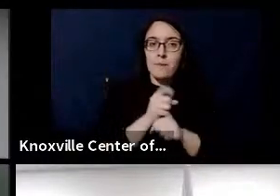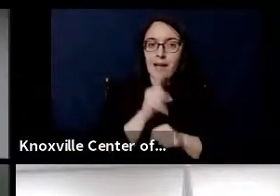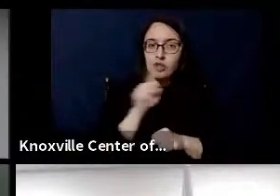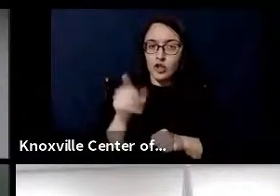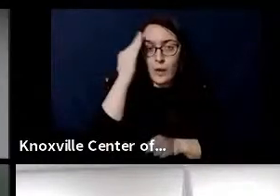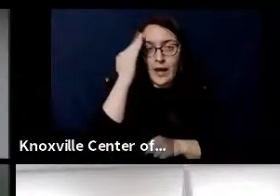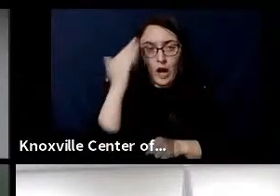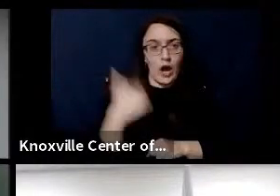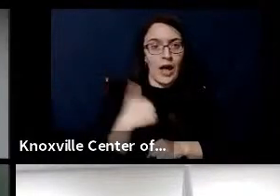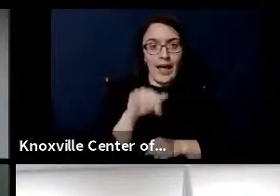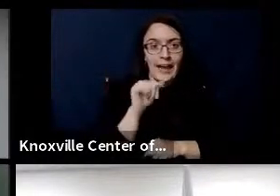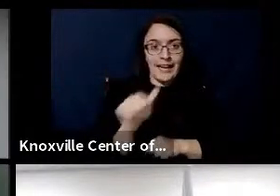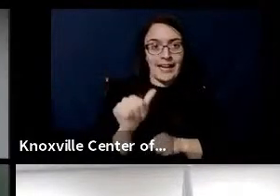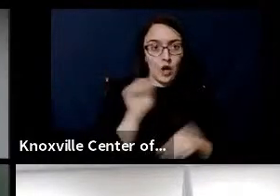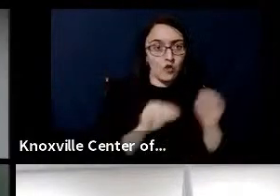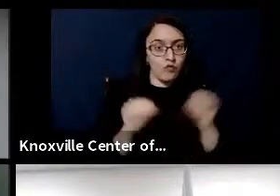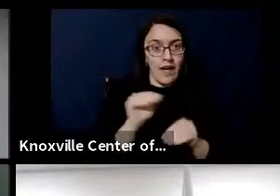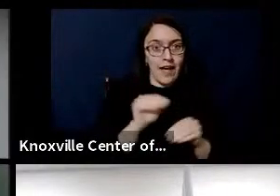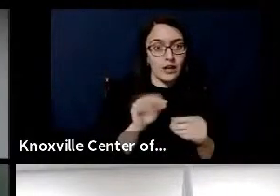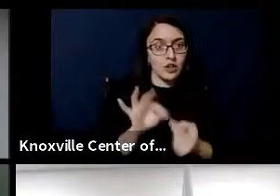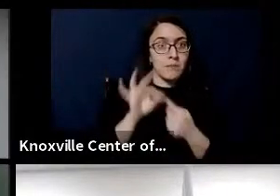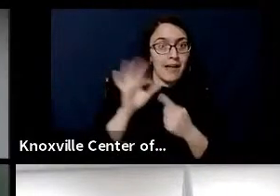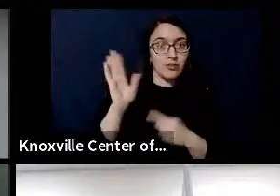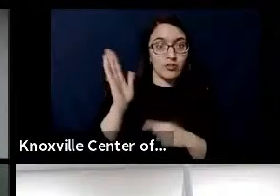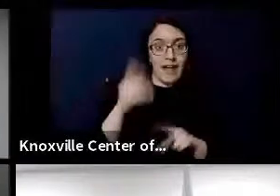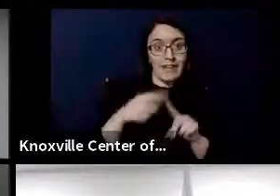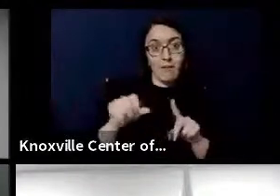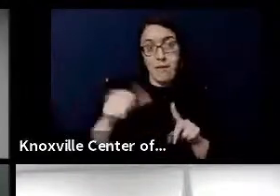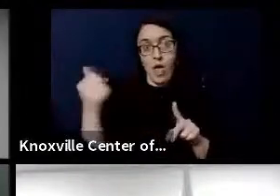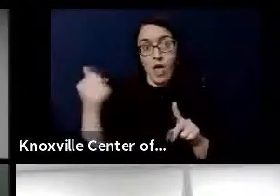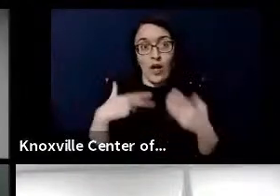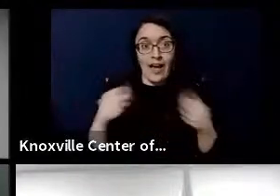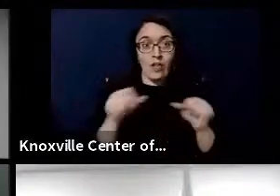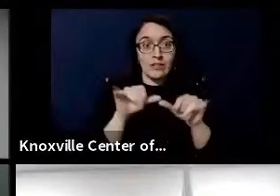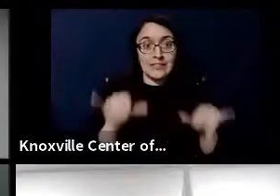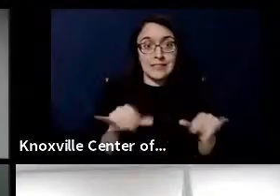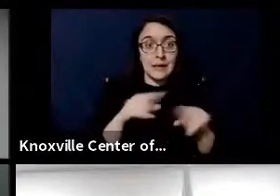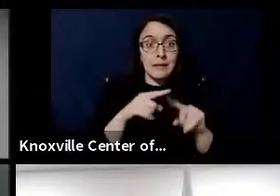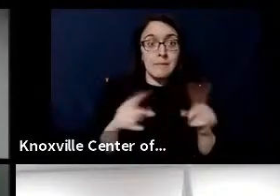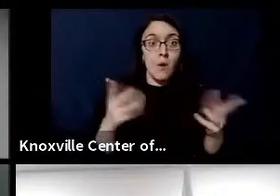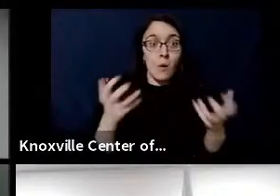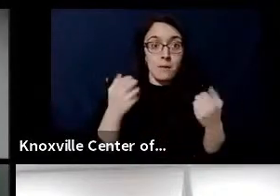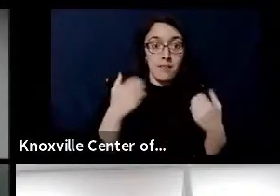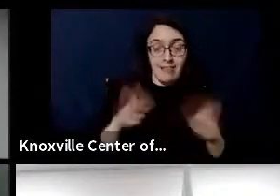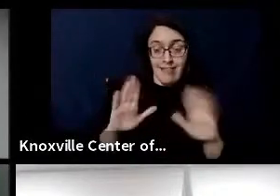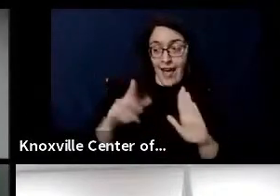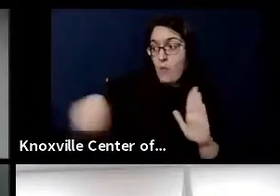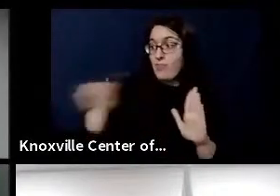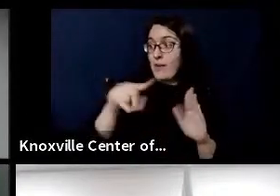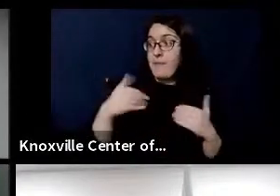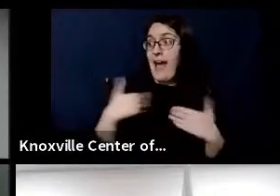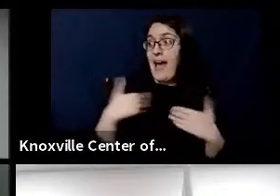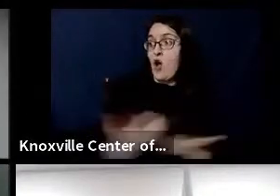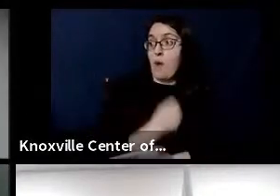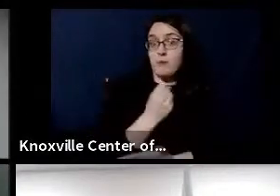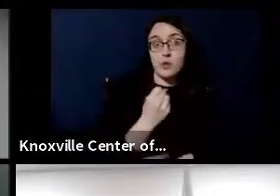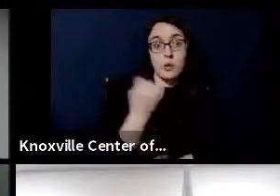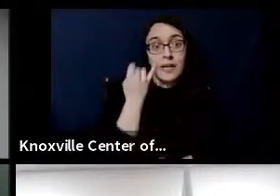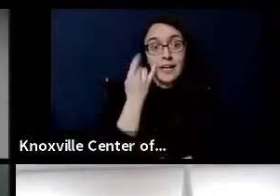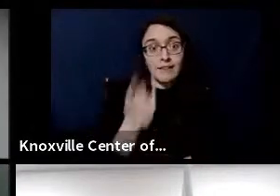health systems, but I do see their presence here. And so I just wanted to make sure that they had that opportunity, or if you see fit.